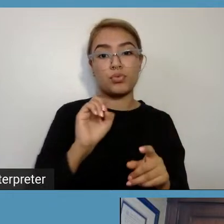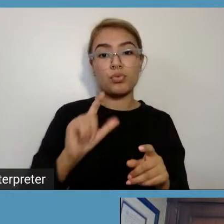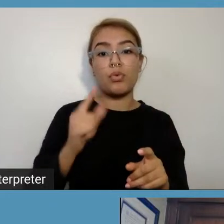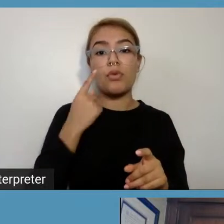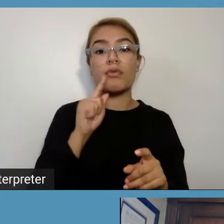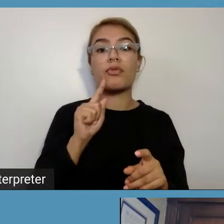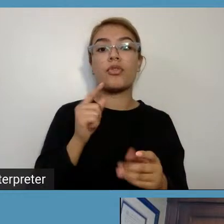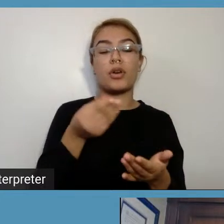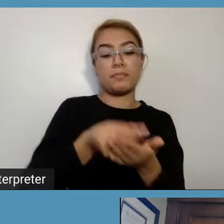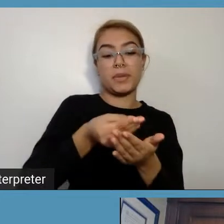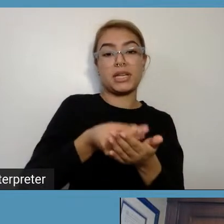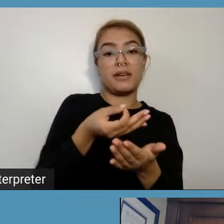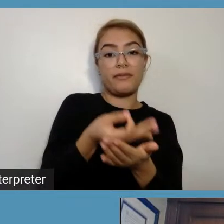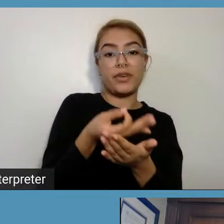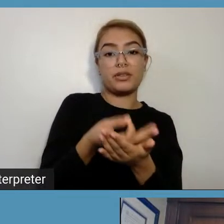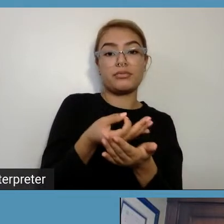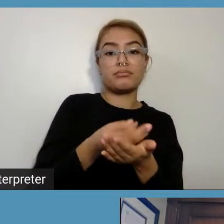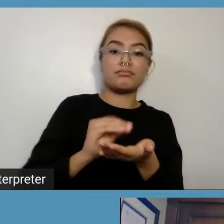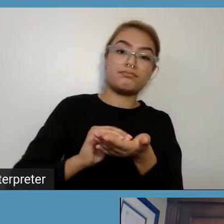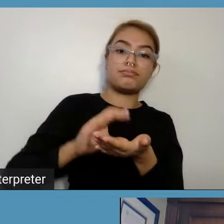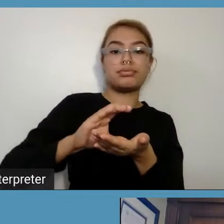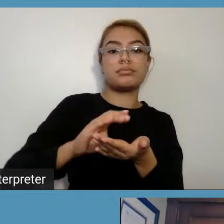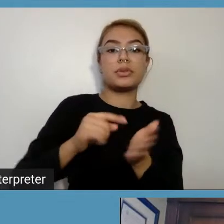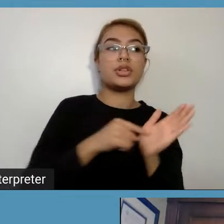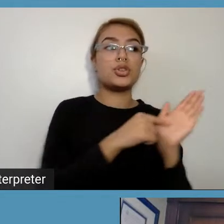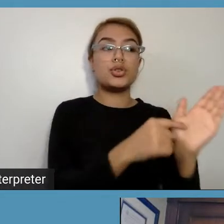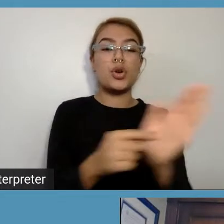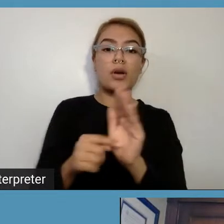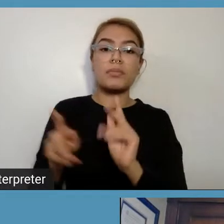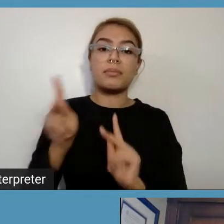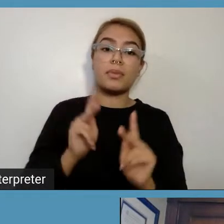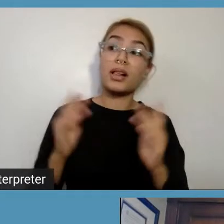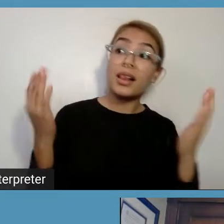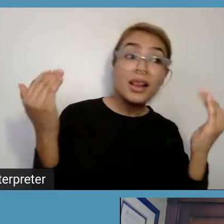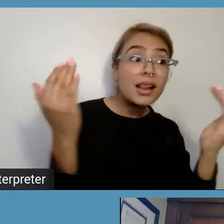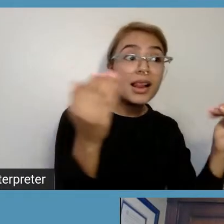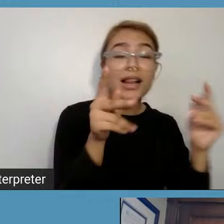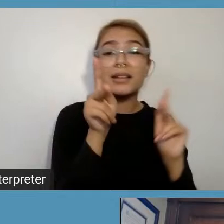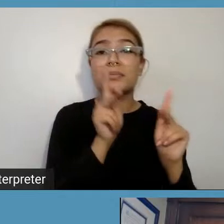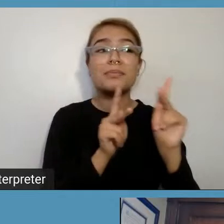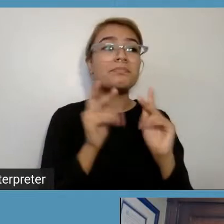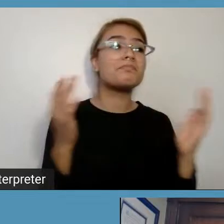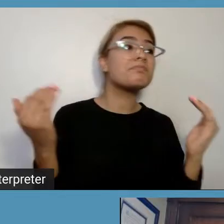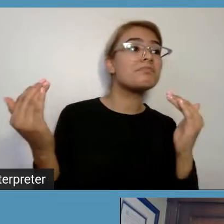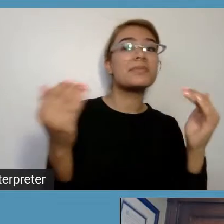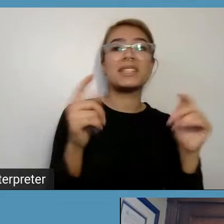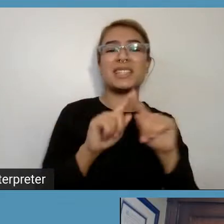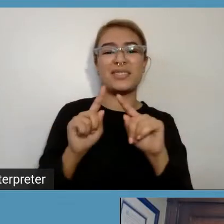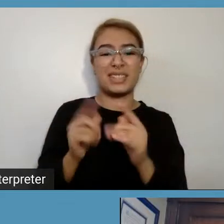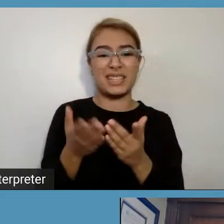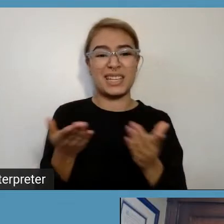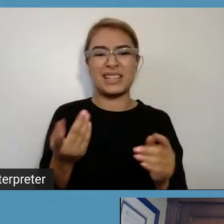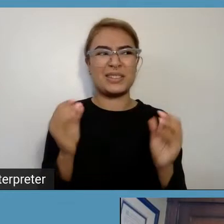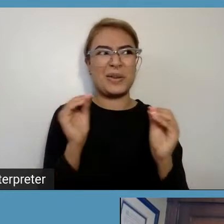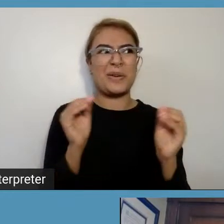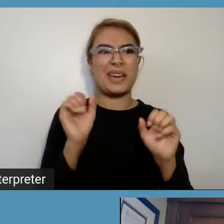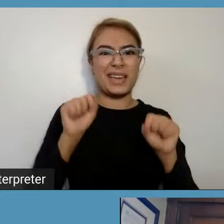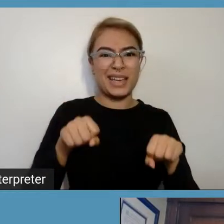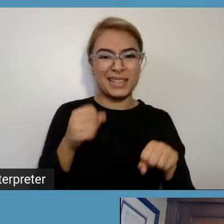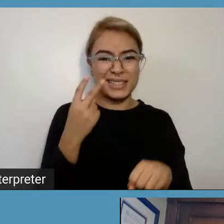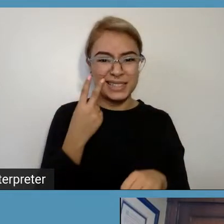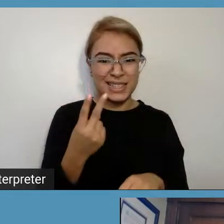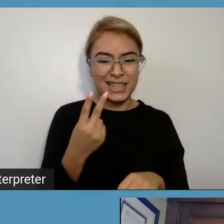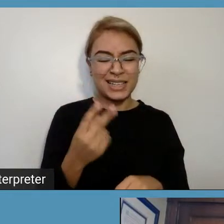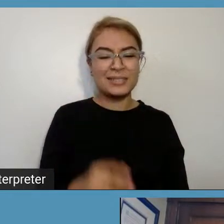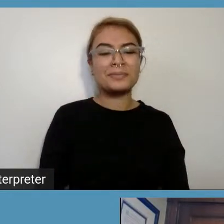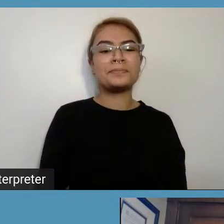the fundraising that we're trying to do, to show people, look at all these things that nobody can see as well. Well, thank you,